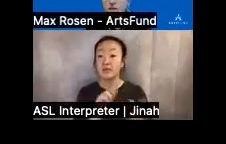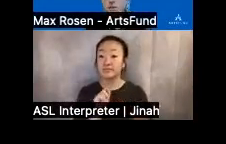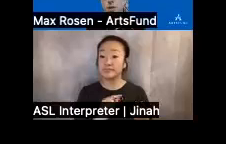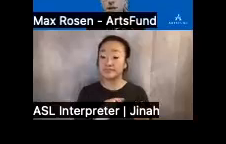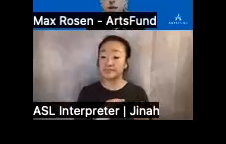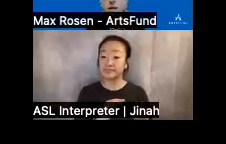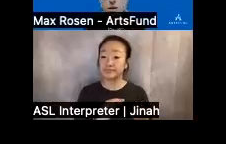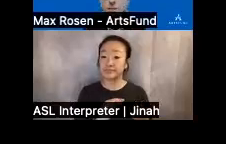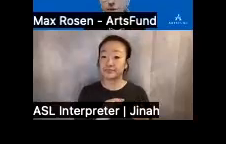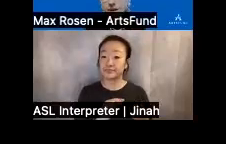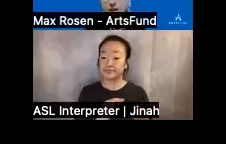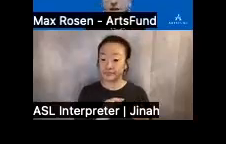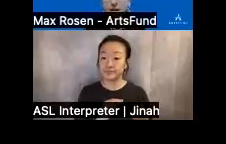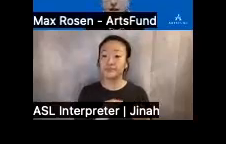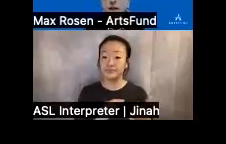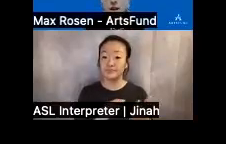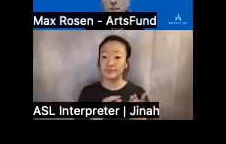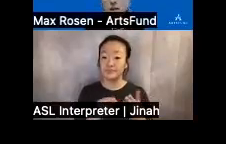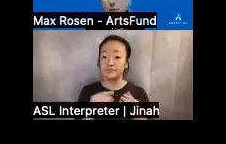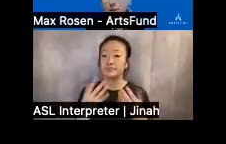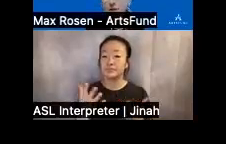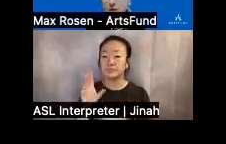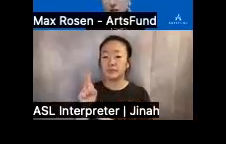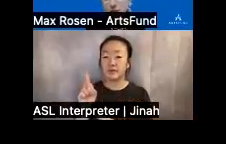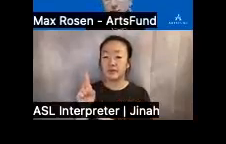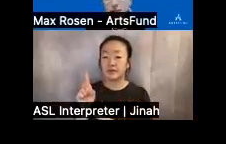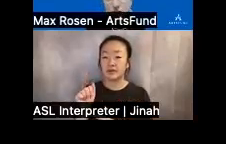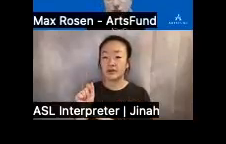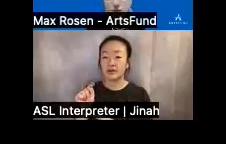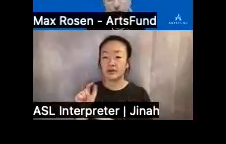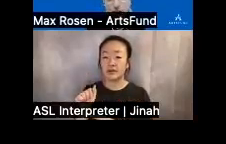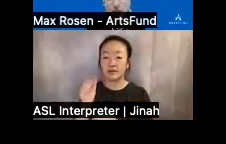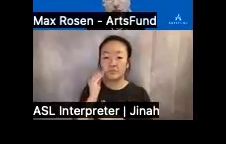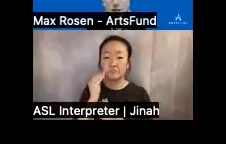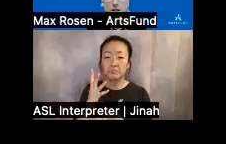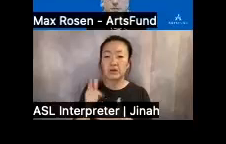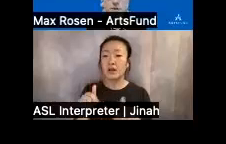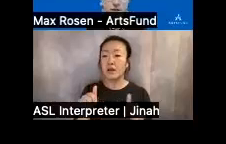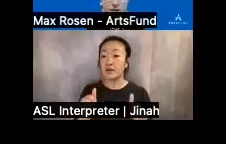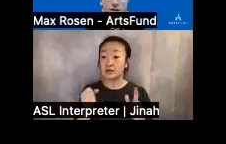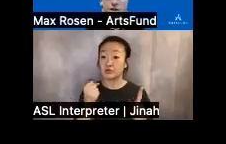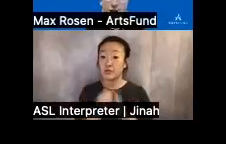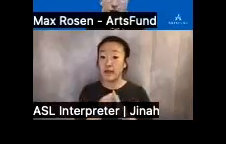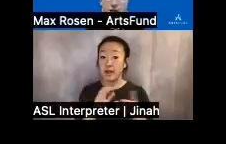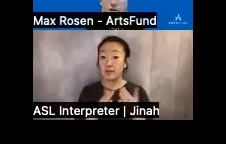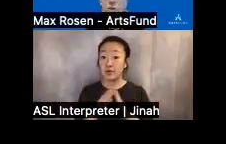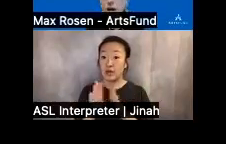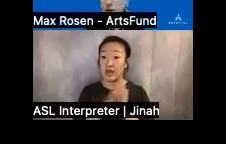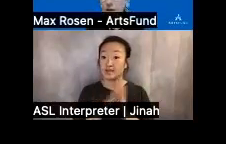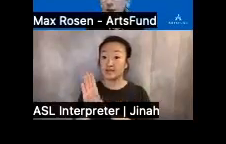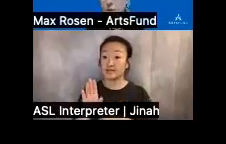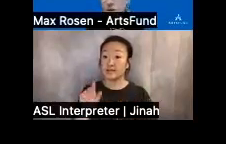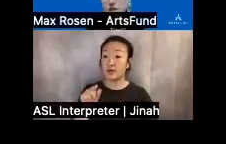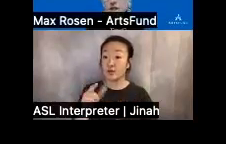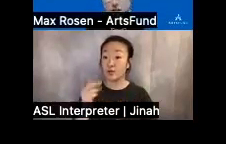you to complete or provide us data to help us understand the potential impact the Community Accelerator Grant will